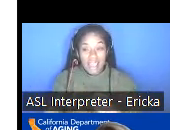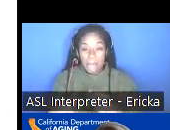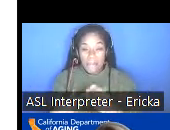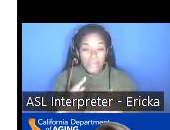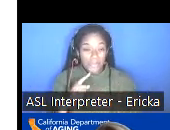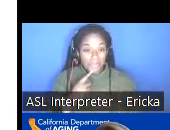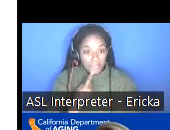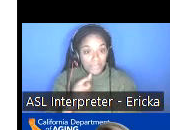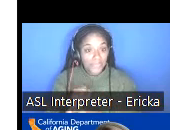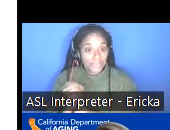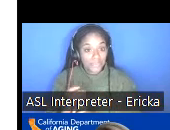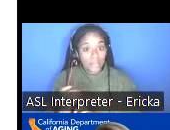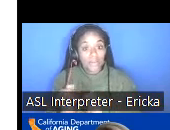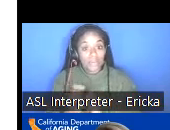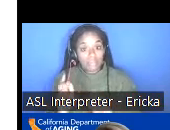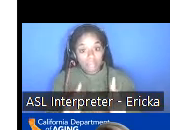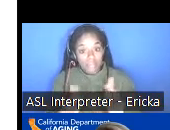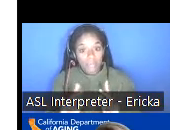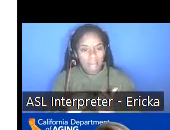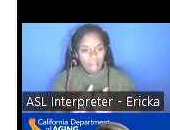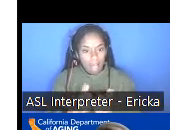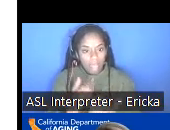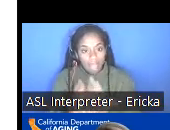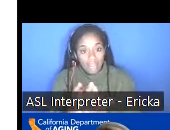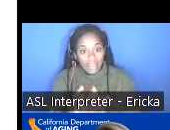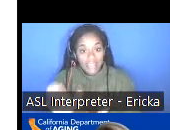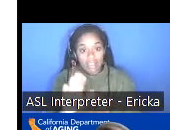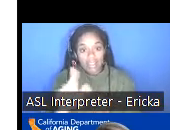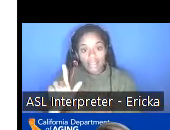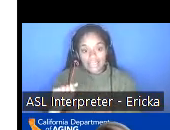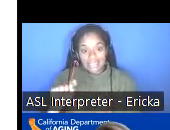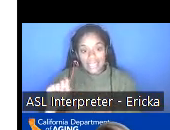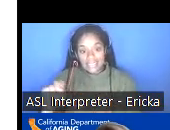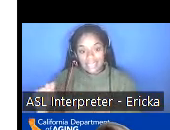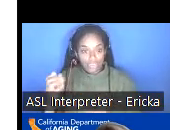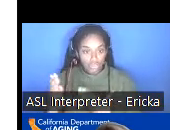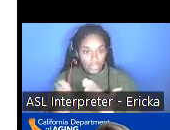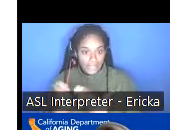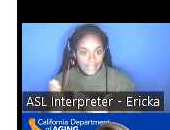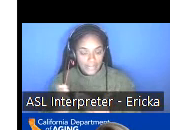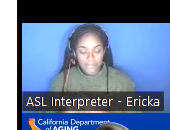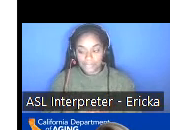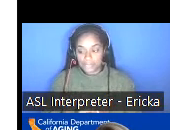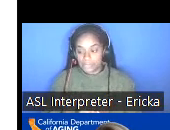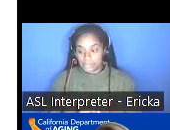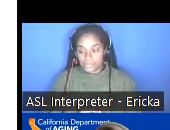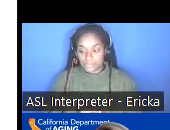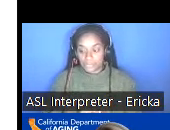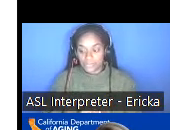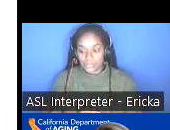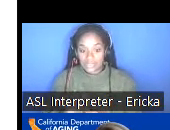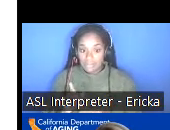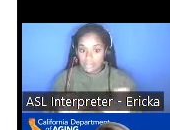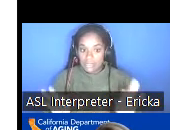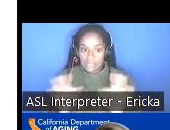facing people in terms of how they finance their LTSS services. This is something that has been a